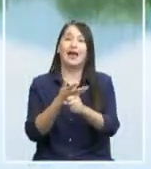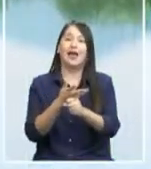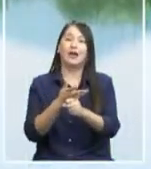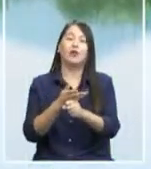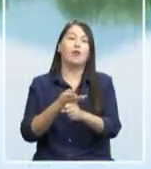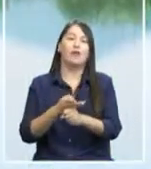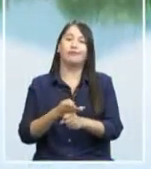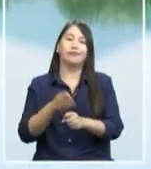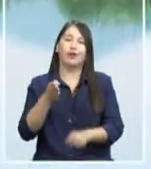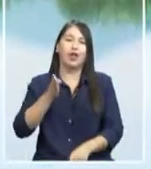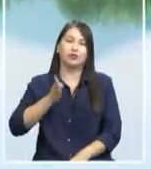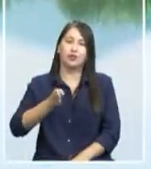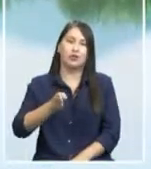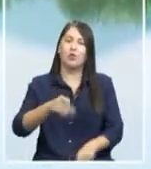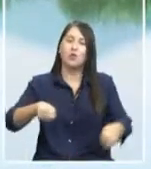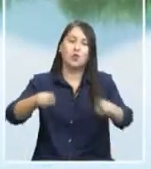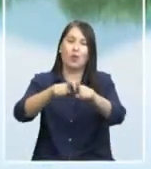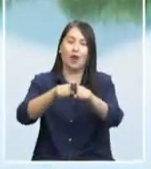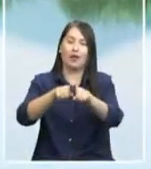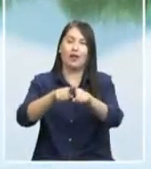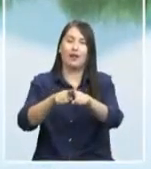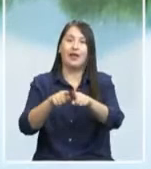you have